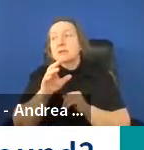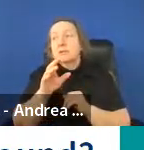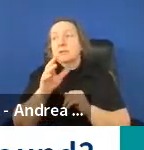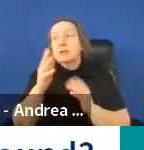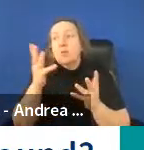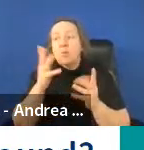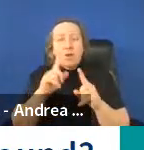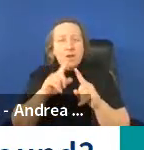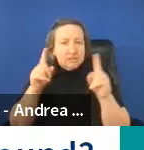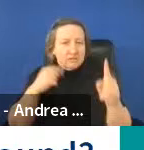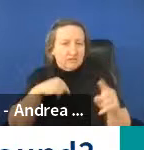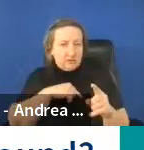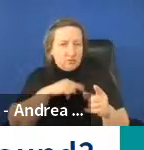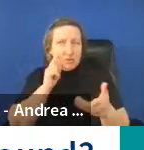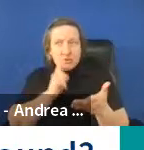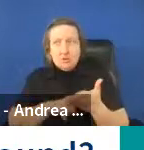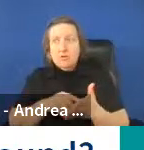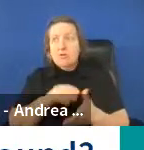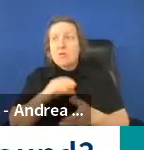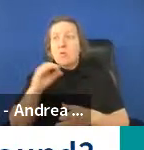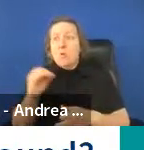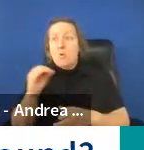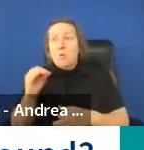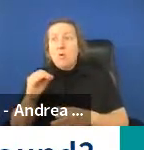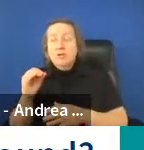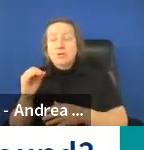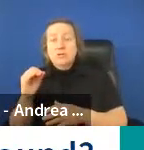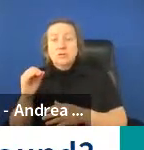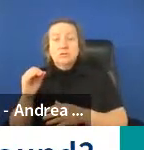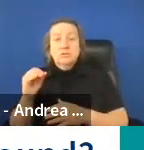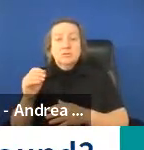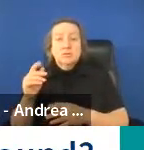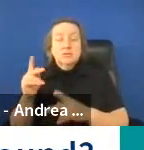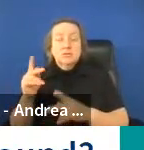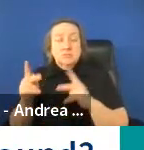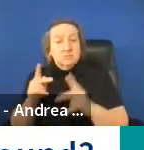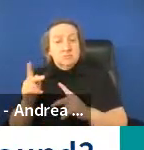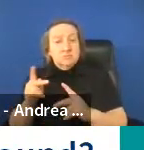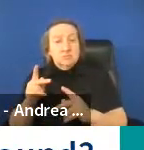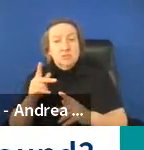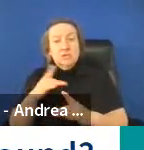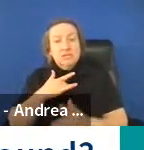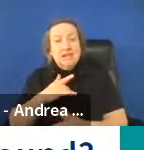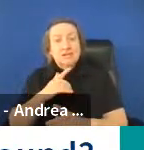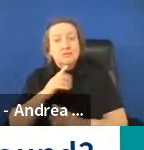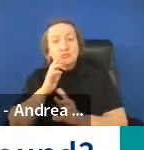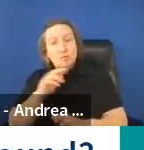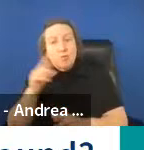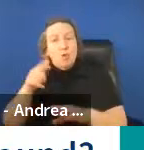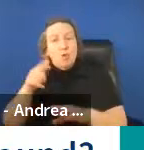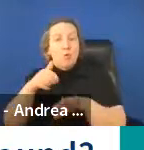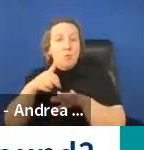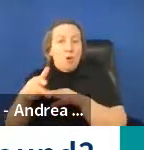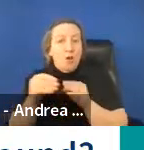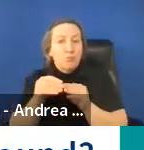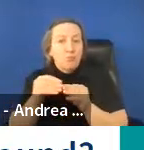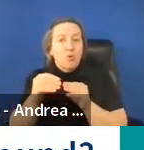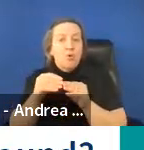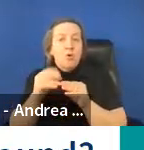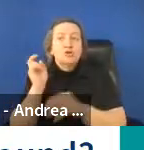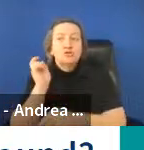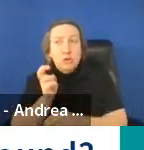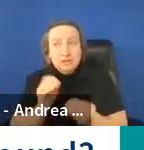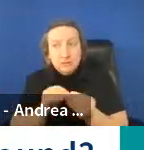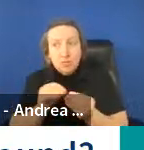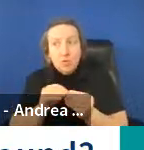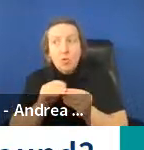we found. The Oregon residents who responded tended to report walking more, taking transit more, and